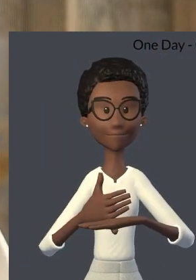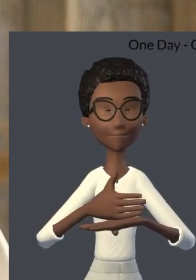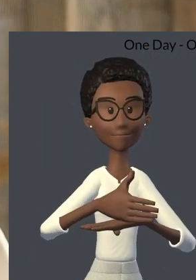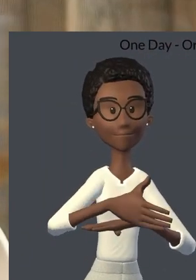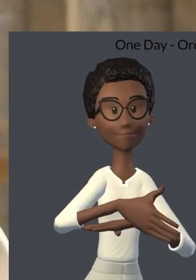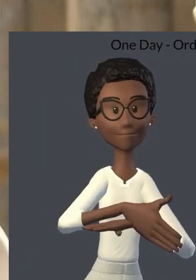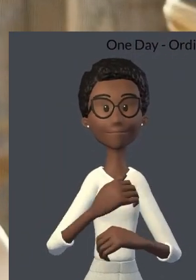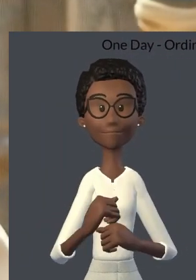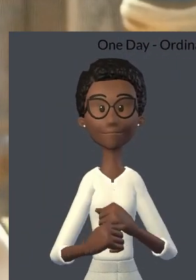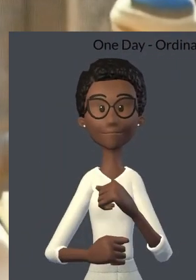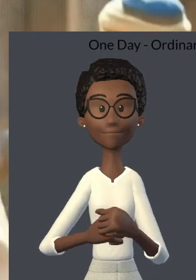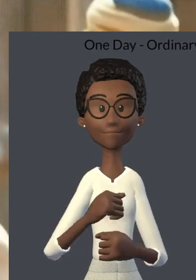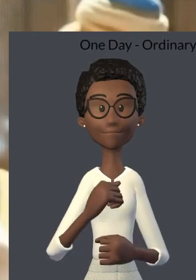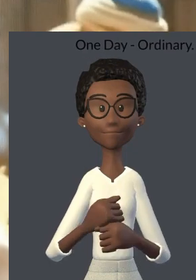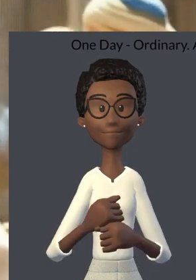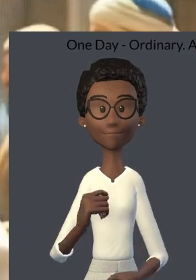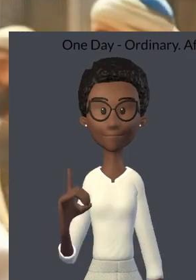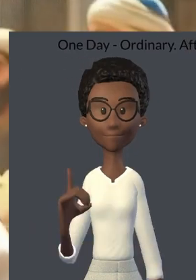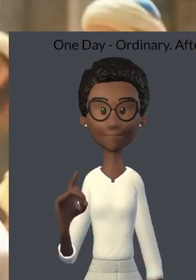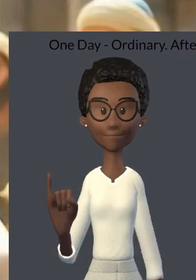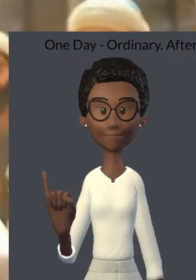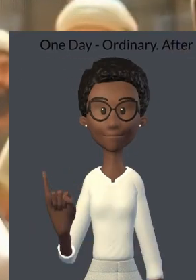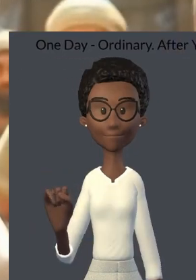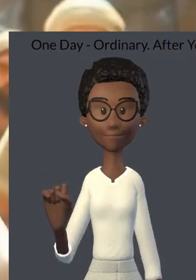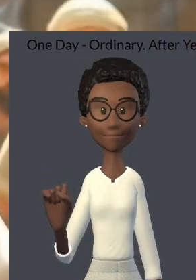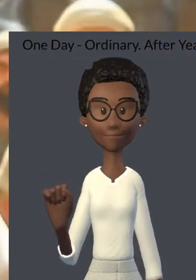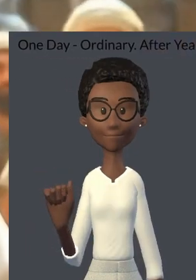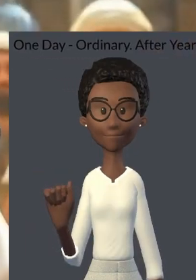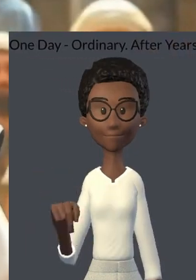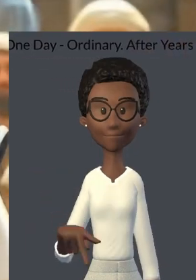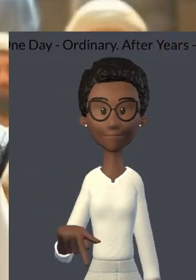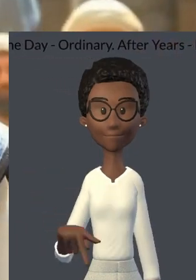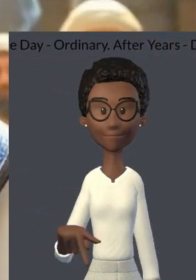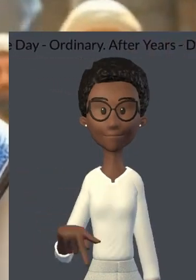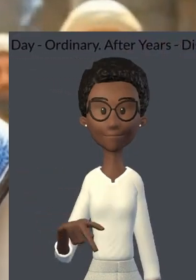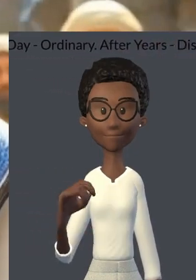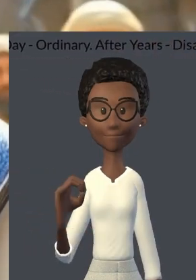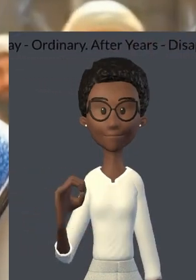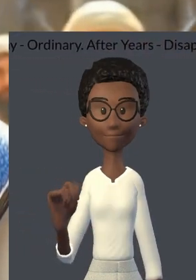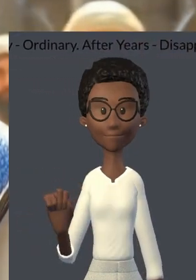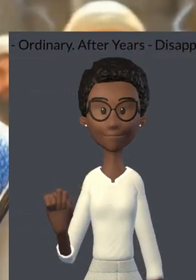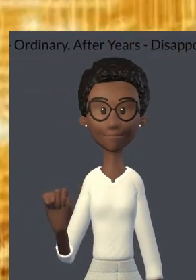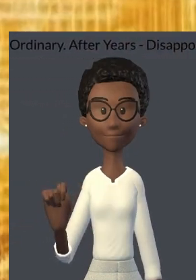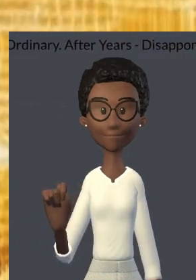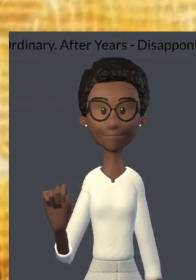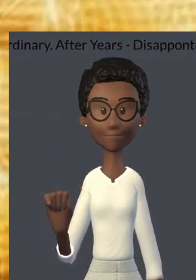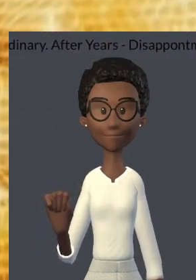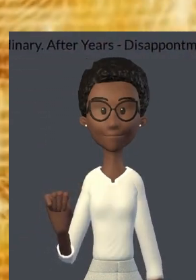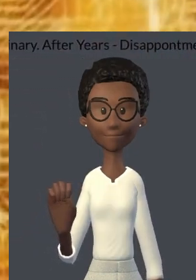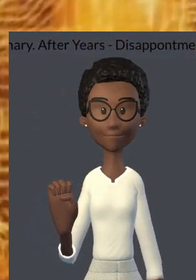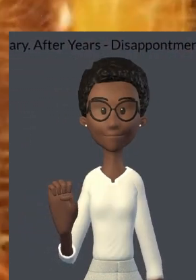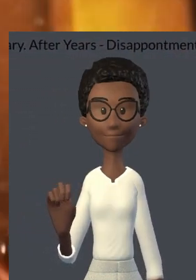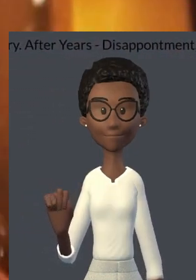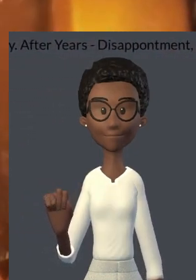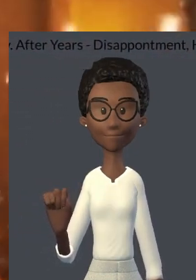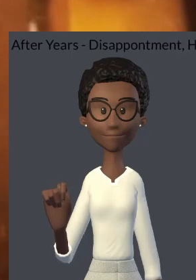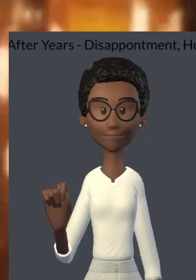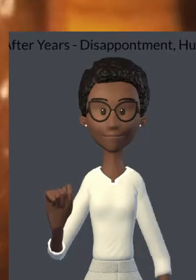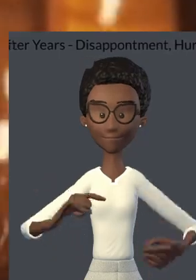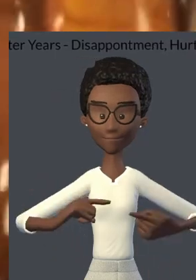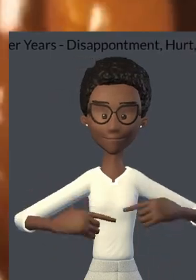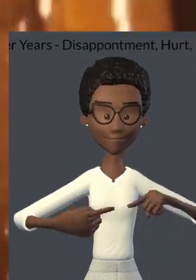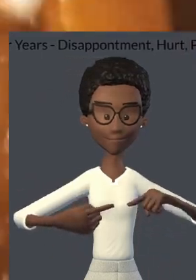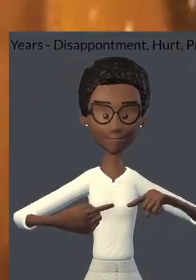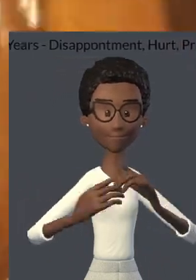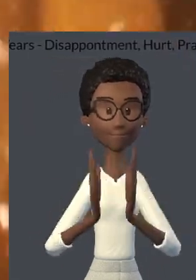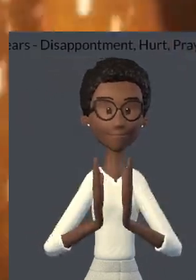ordinary day, after years of extraordinary disappointment, Zechariah's name was drawn. He was chosen to